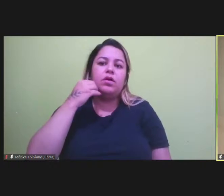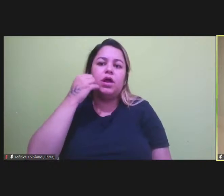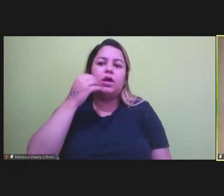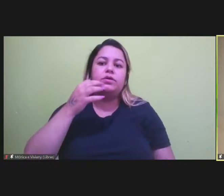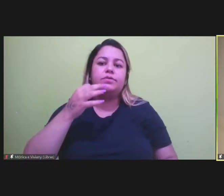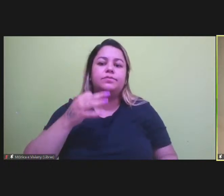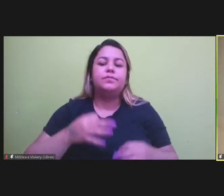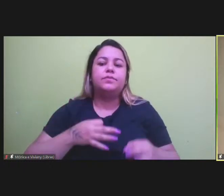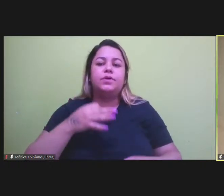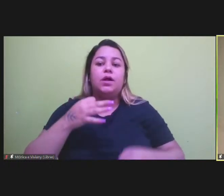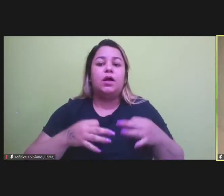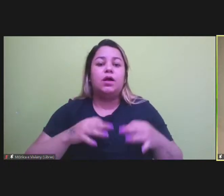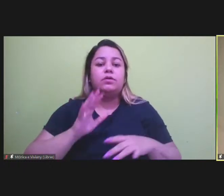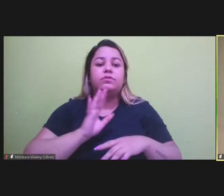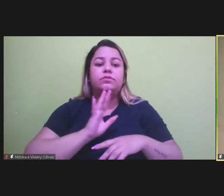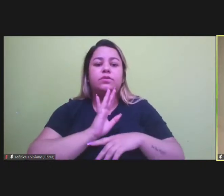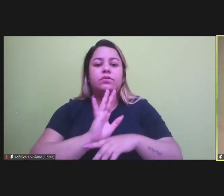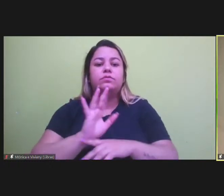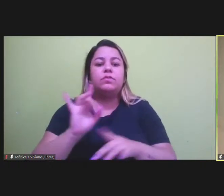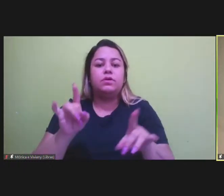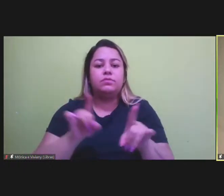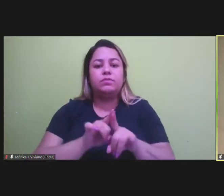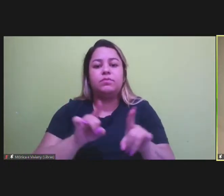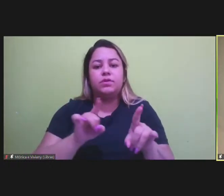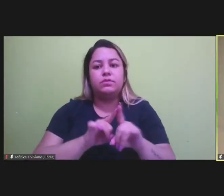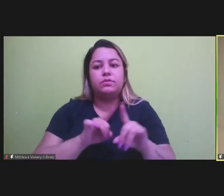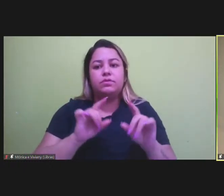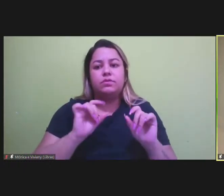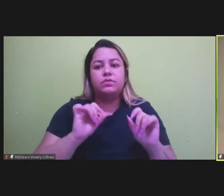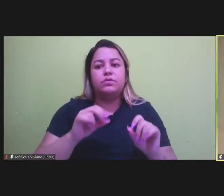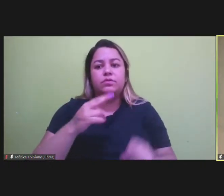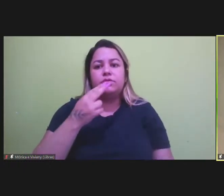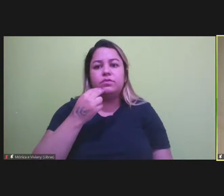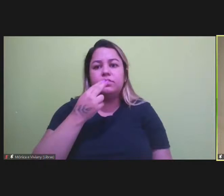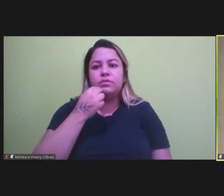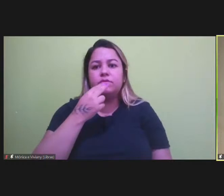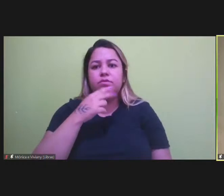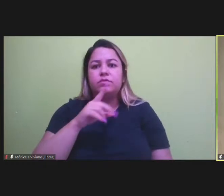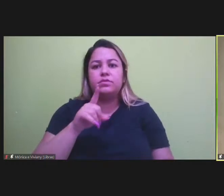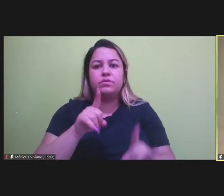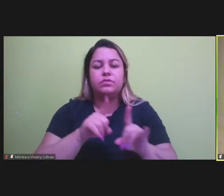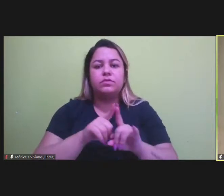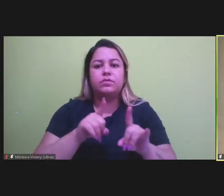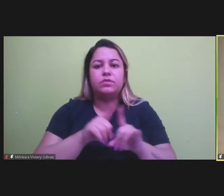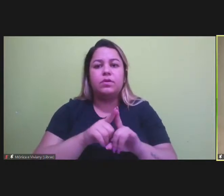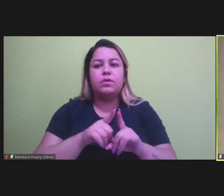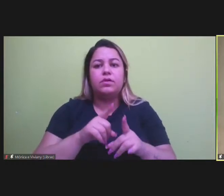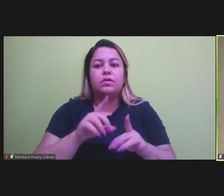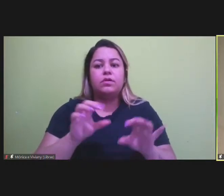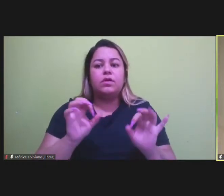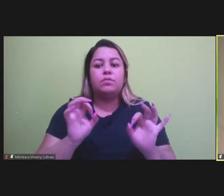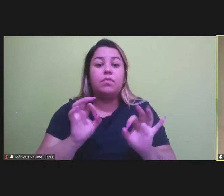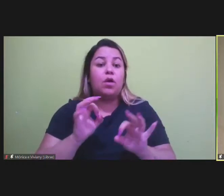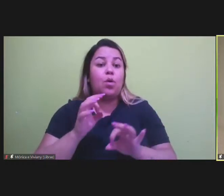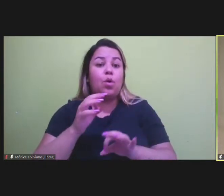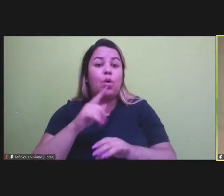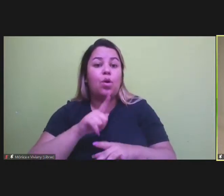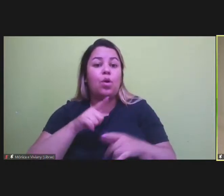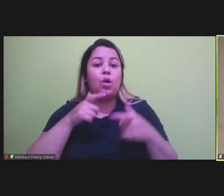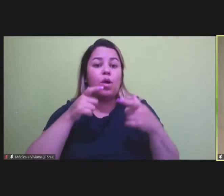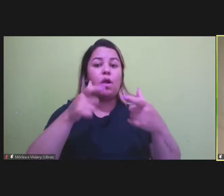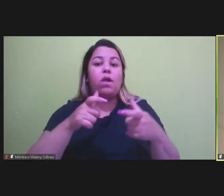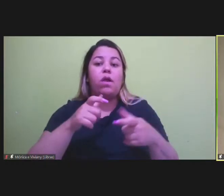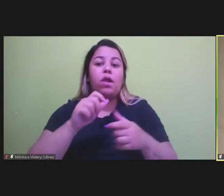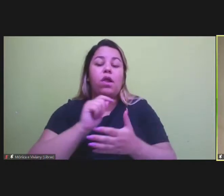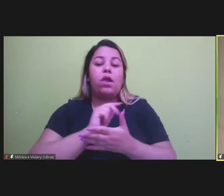international and national experiences can enlighten and inspire this scenario of food and here in Brazil,